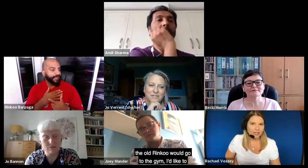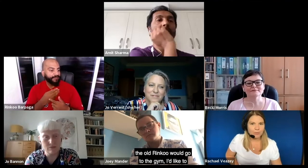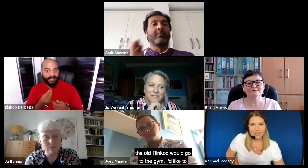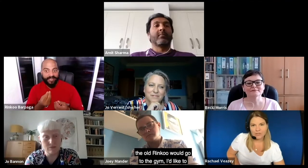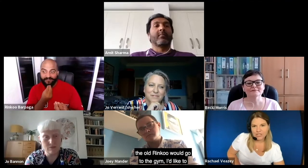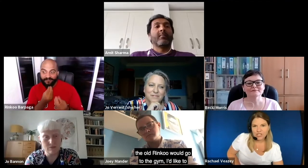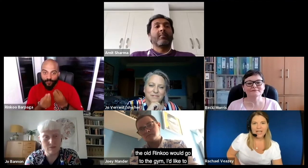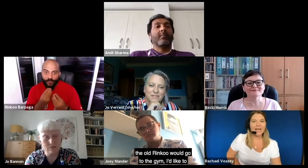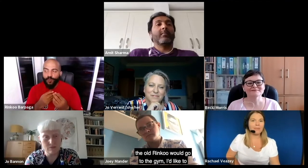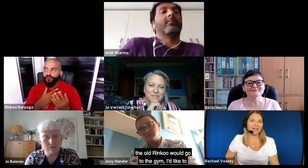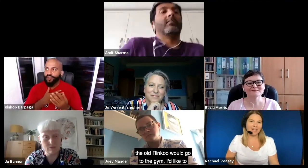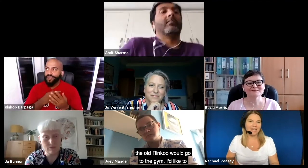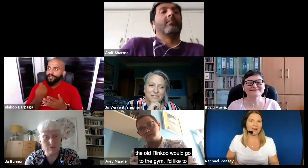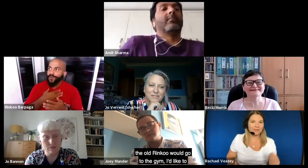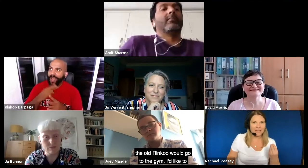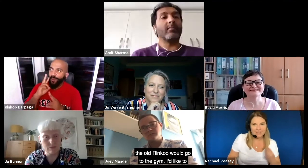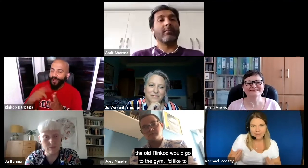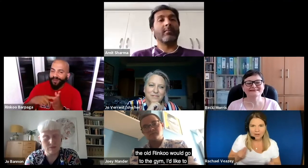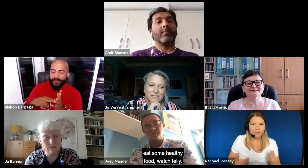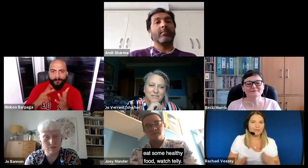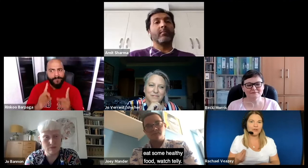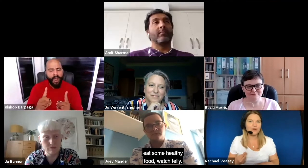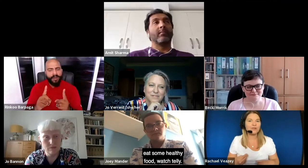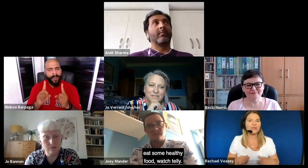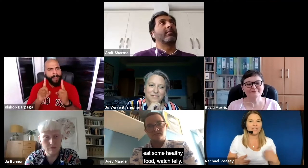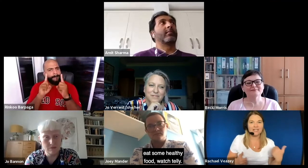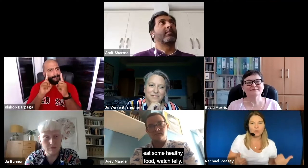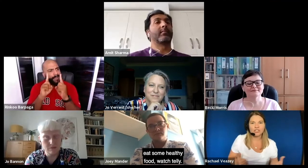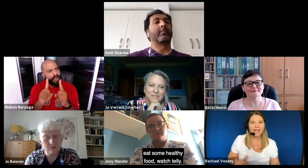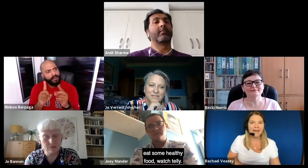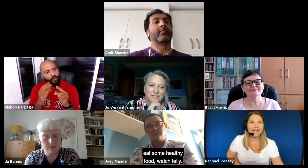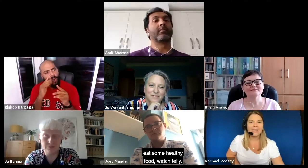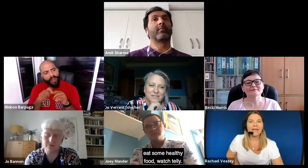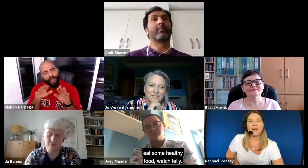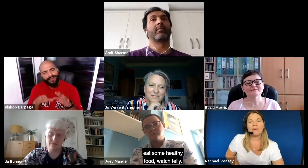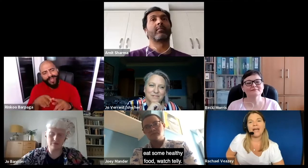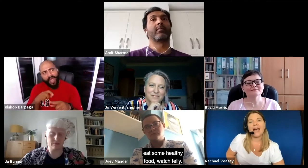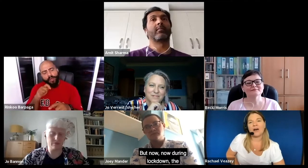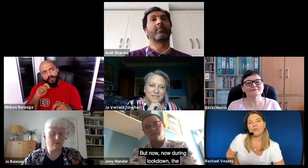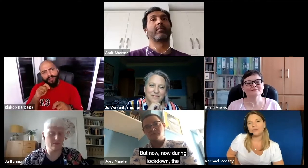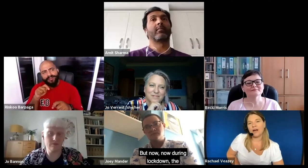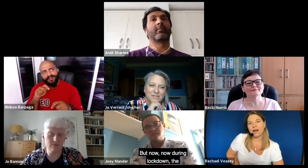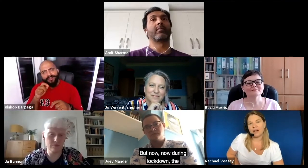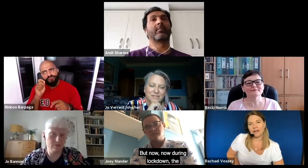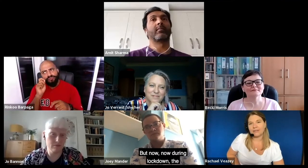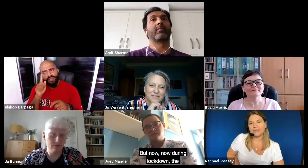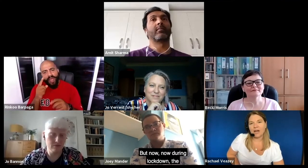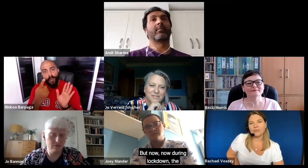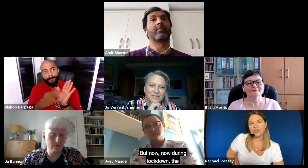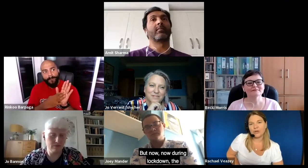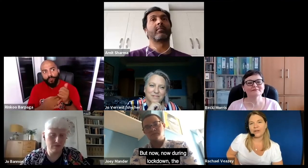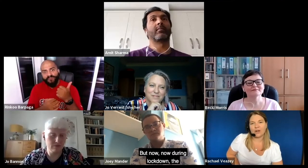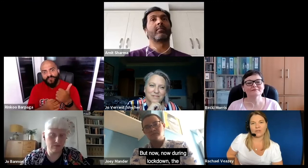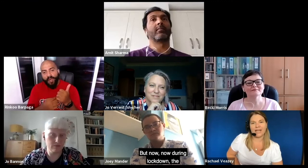old Rinkoo would go to the gym, I'd like to eat some healthy food, I'd like to watch telly. But